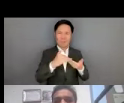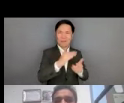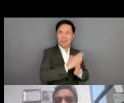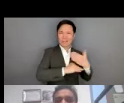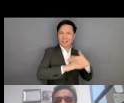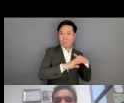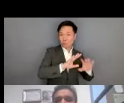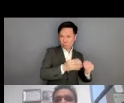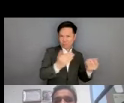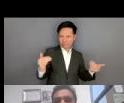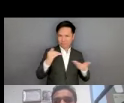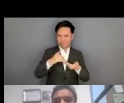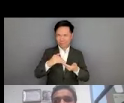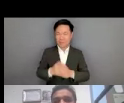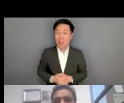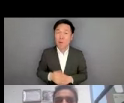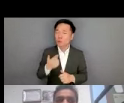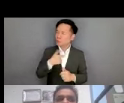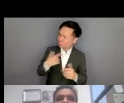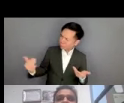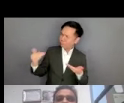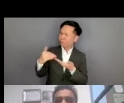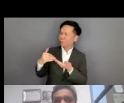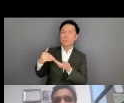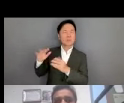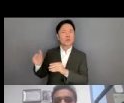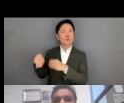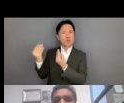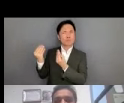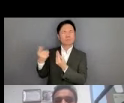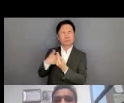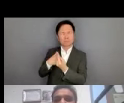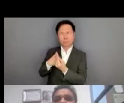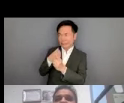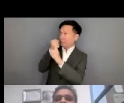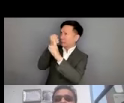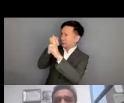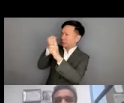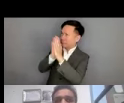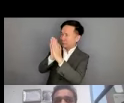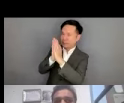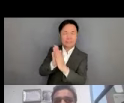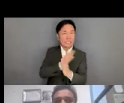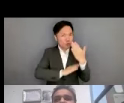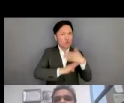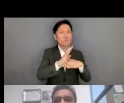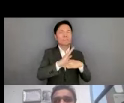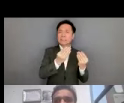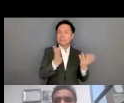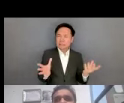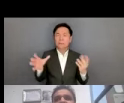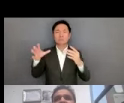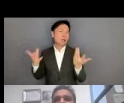organizations, especially the youth organizations, and we advocated for inclusion and mainstreaming the youth with disabilities in their